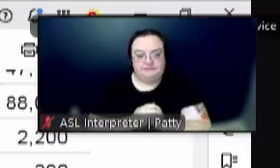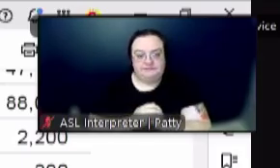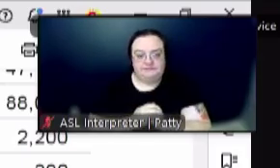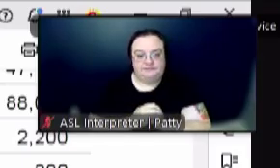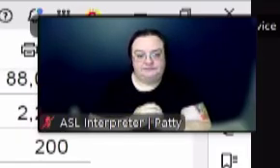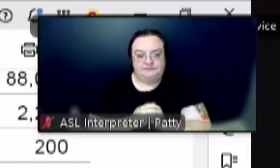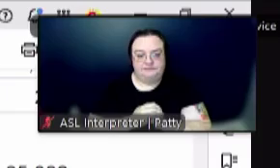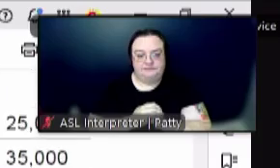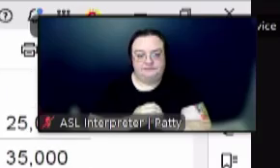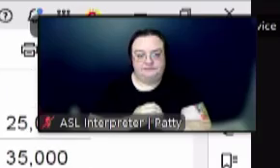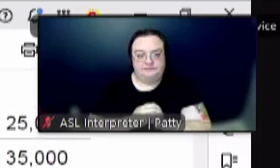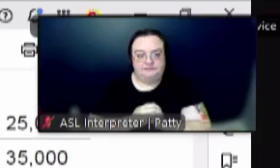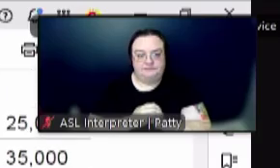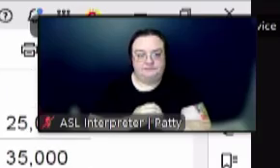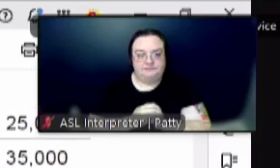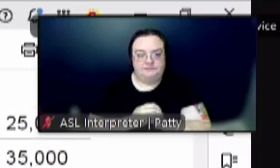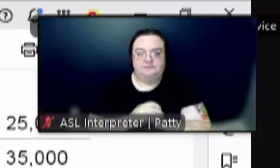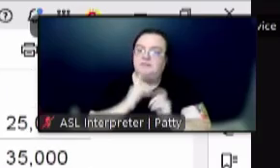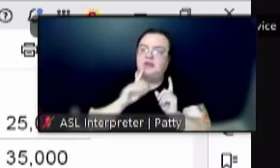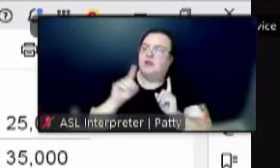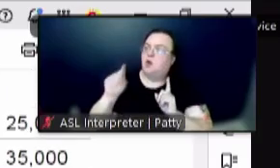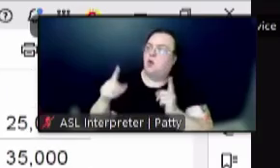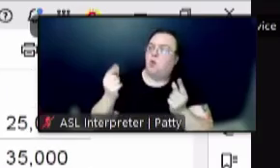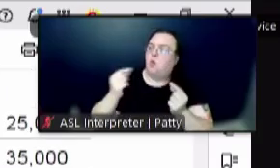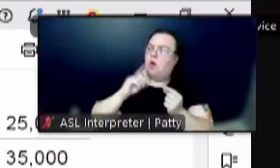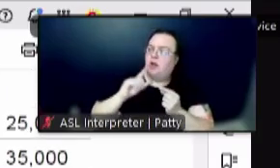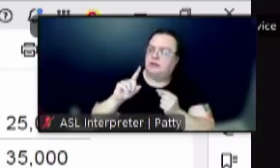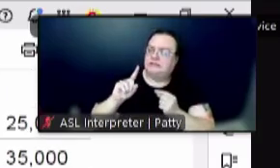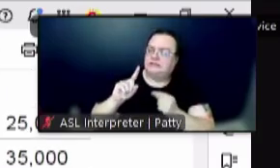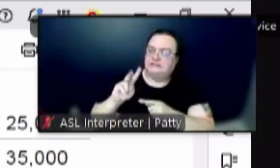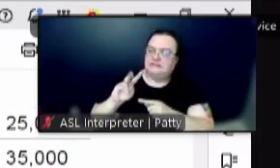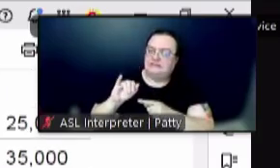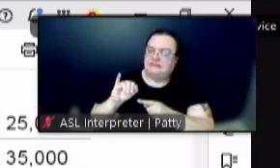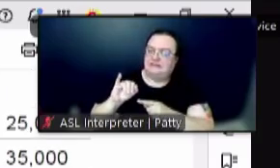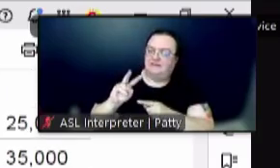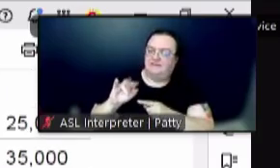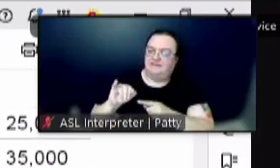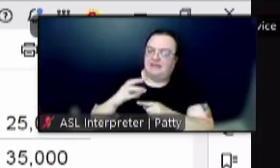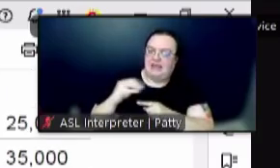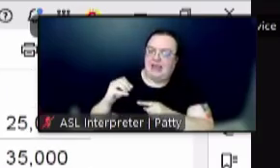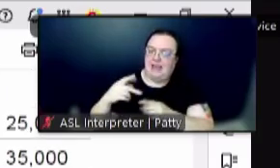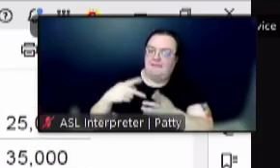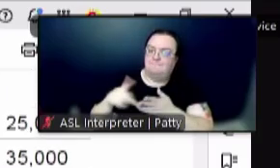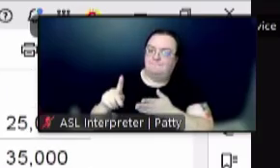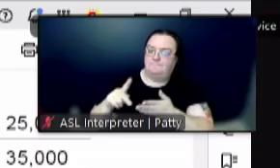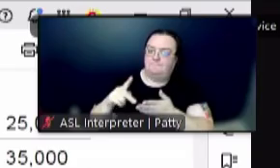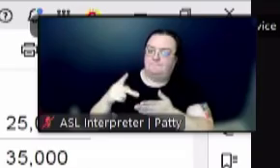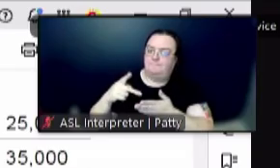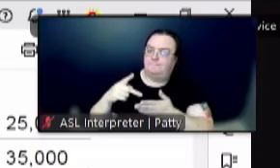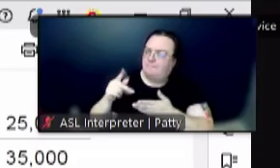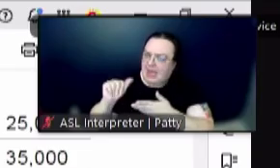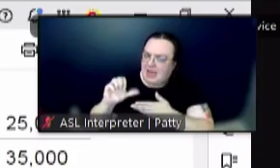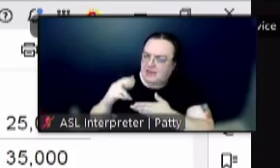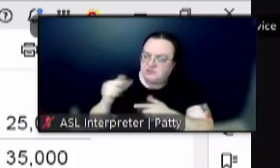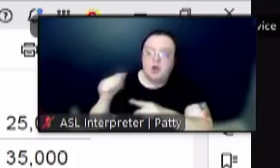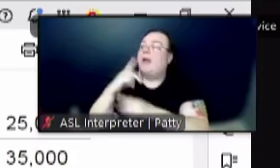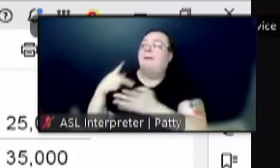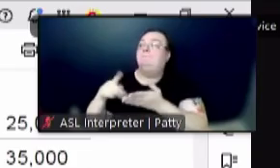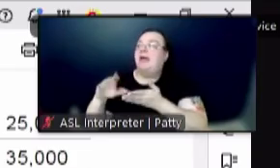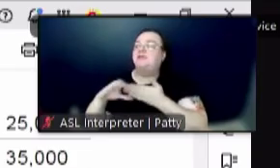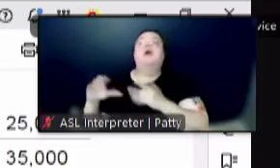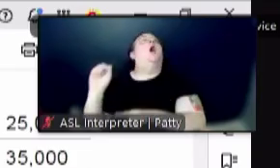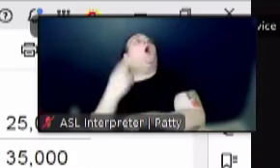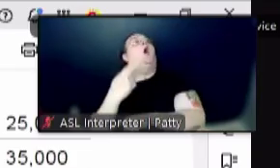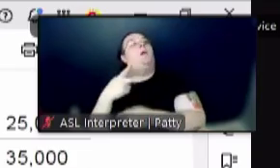Yes. What are Diddy and Paycheck? So paychecks. Oh, Paycheck. Paychecks is the provider